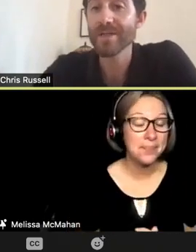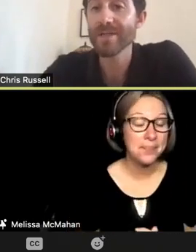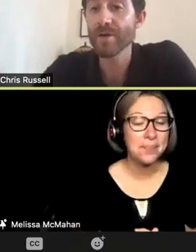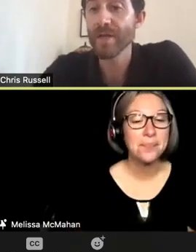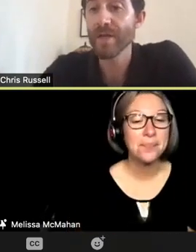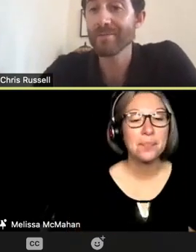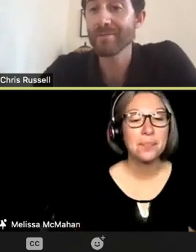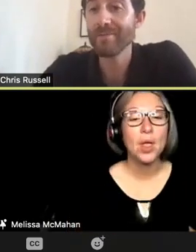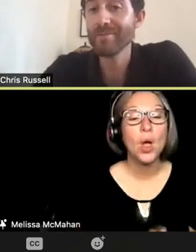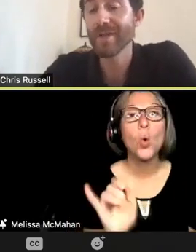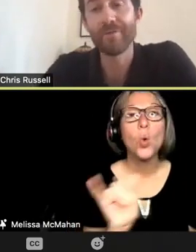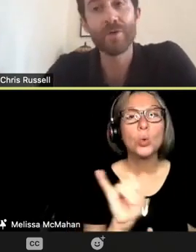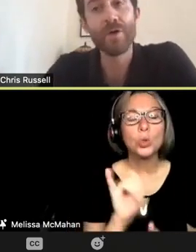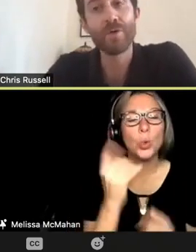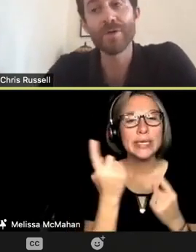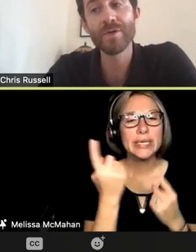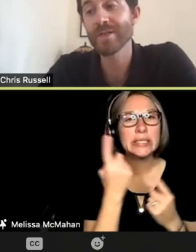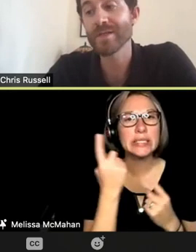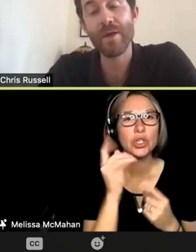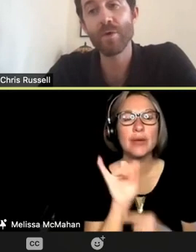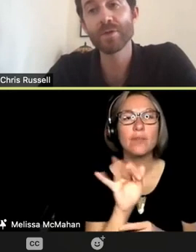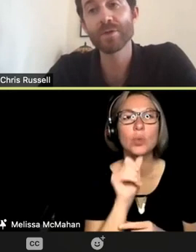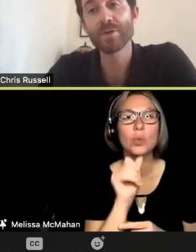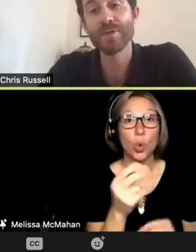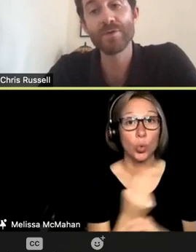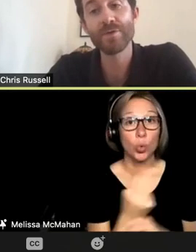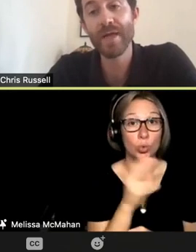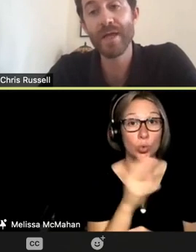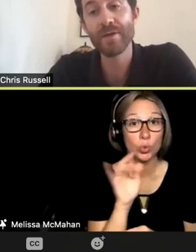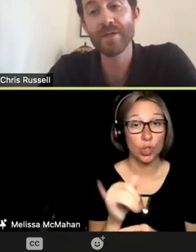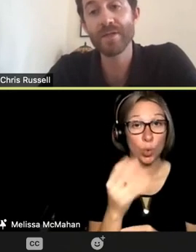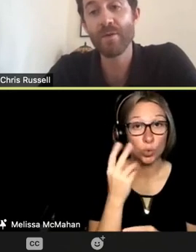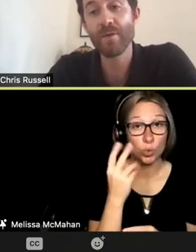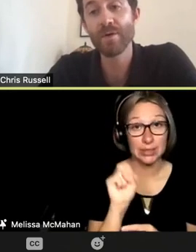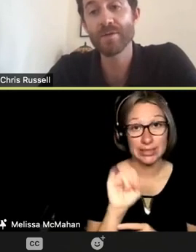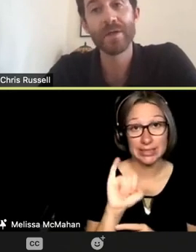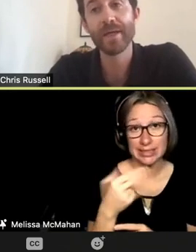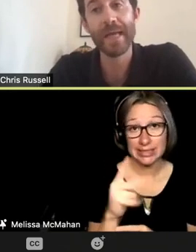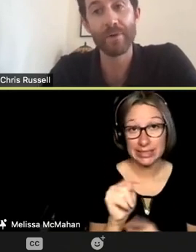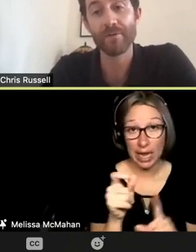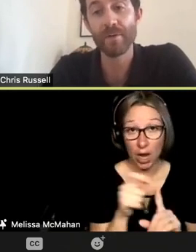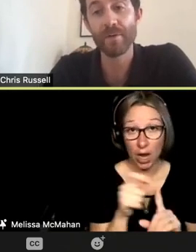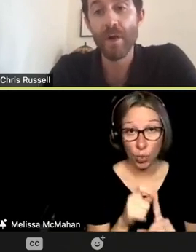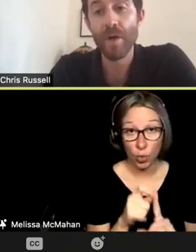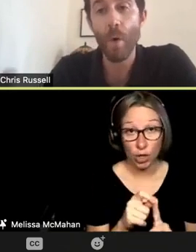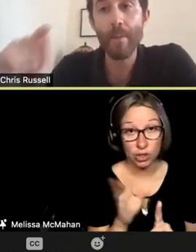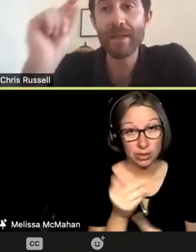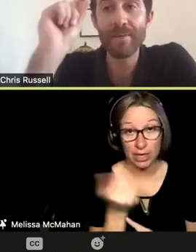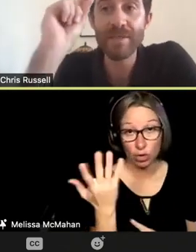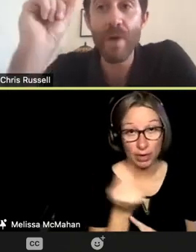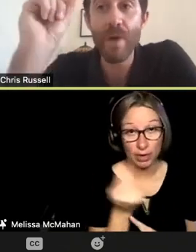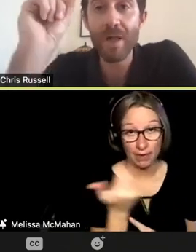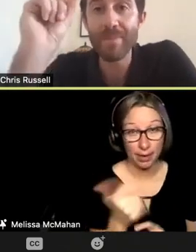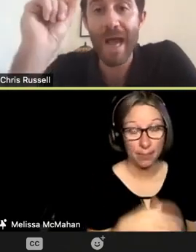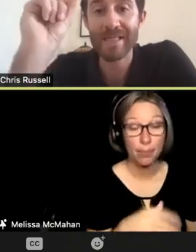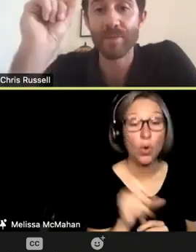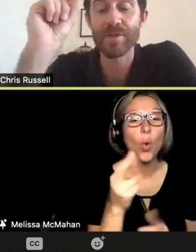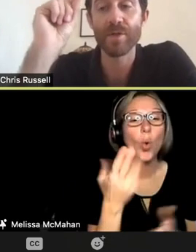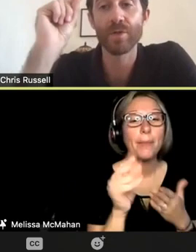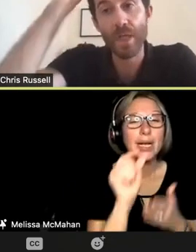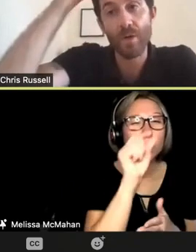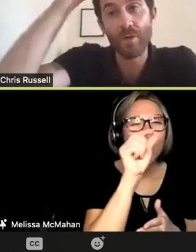Also consider that if you don't use the sight words, if the student's not using the sight words, get rid of them or make them as small